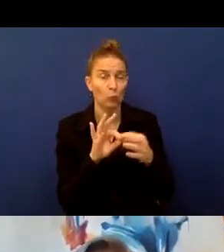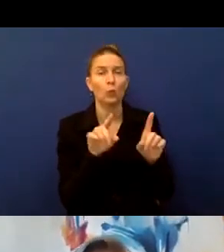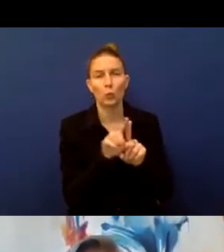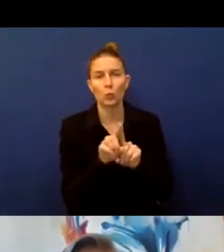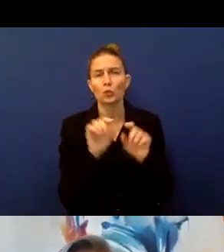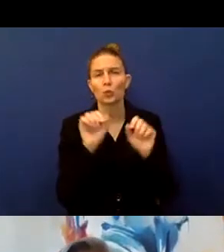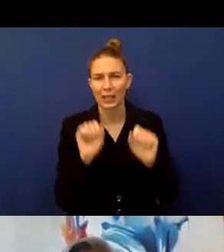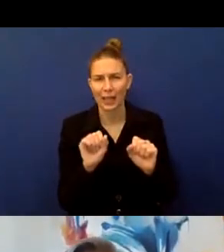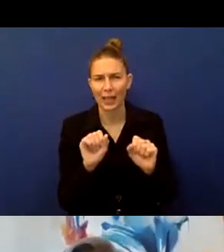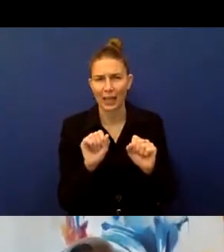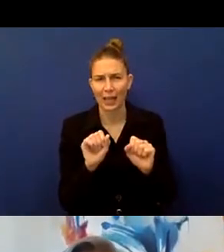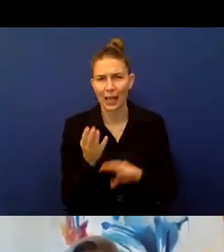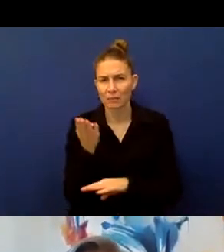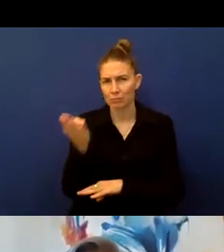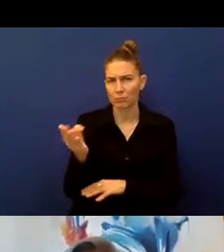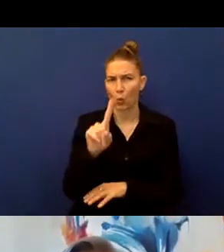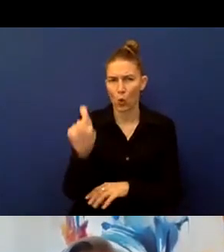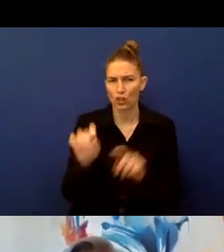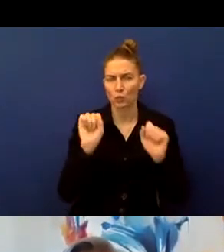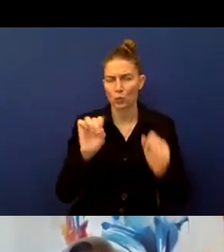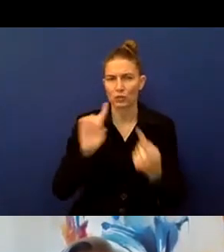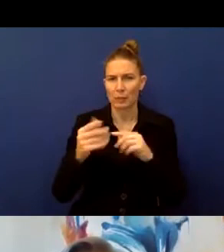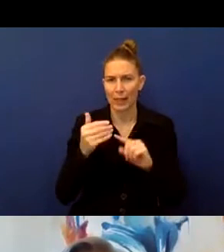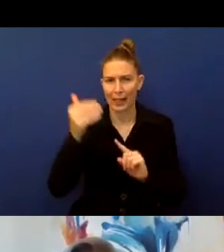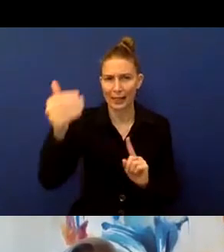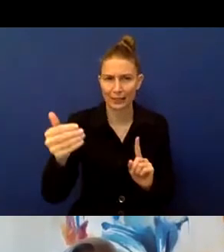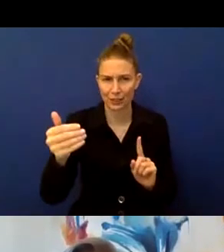and we'll try to come back to you later.